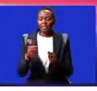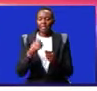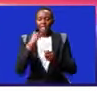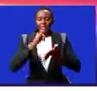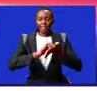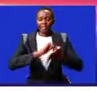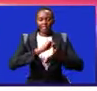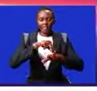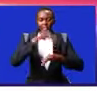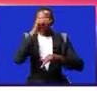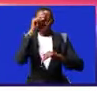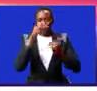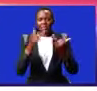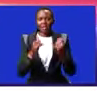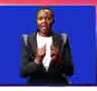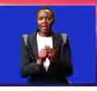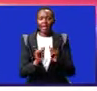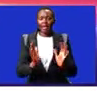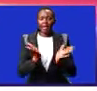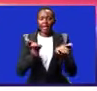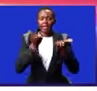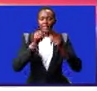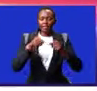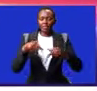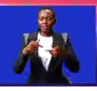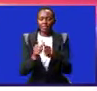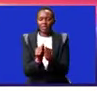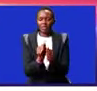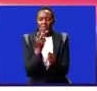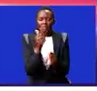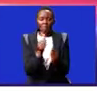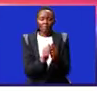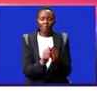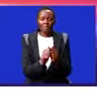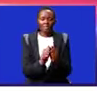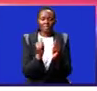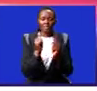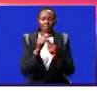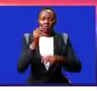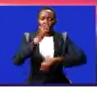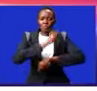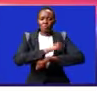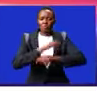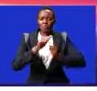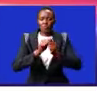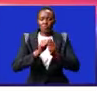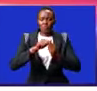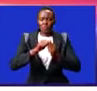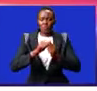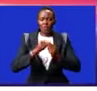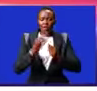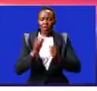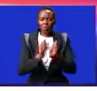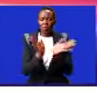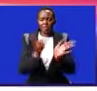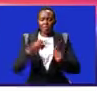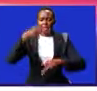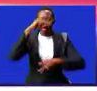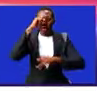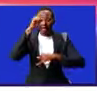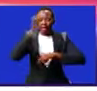Kumachielo ni piny owacho ma pacho kaendi koro to ijiwo mondo ochore e lwete omenda ma ichiwo ne skunde sekondar mago eko mag piny owacho